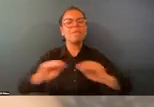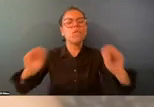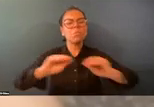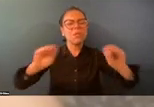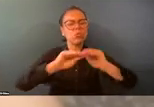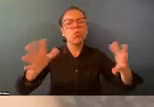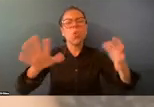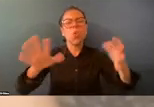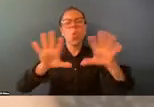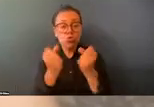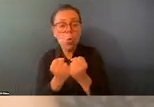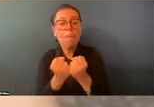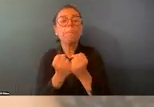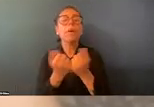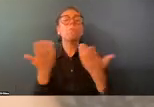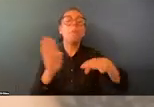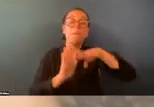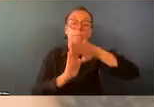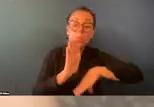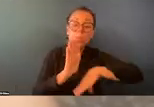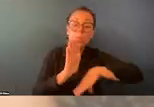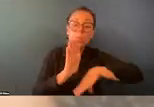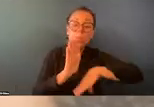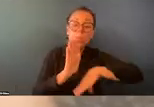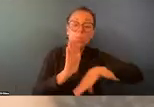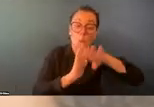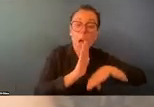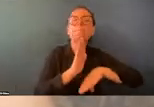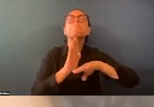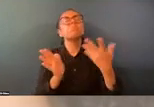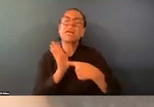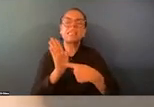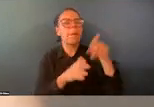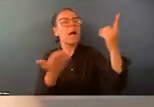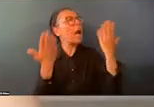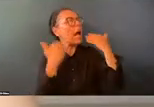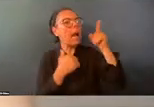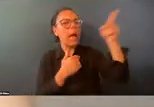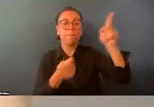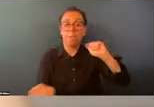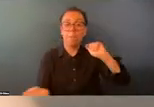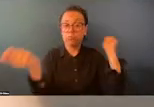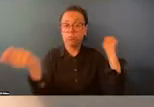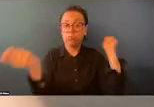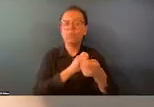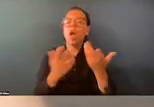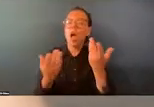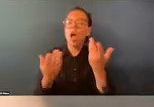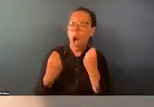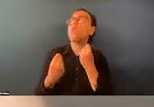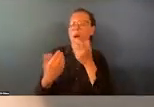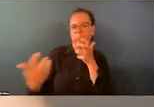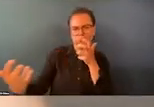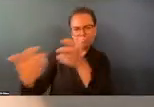conduct a lot of workshop trainings program on climate change adaptation, mitigation,